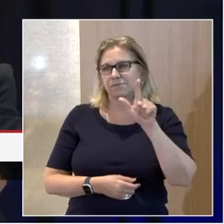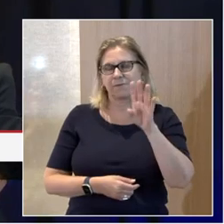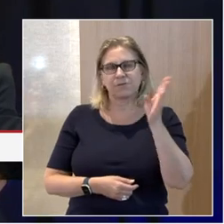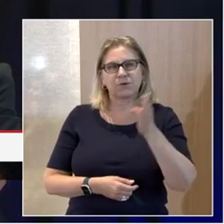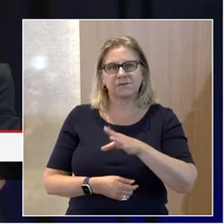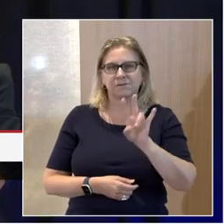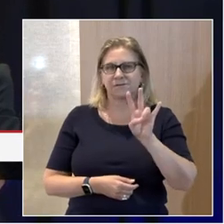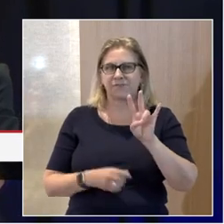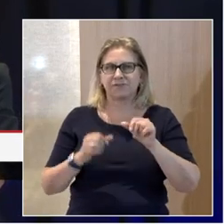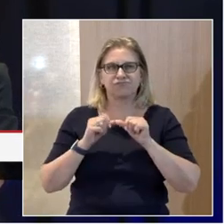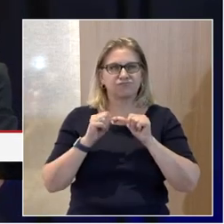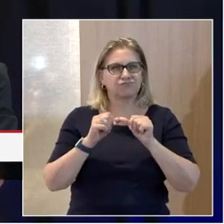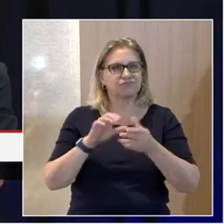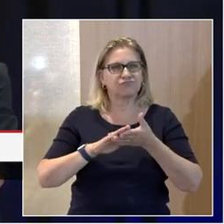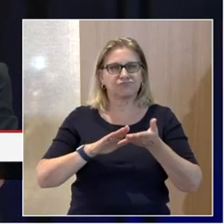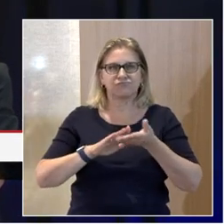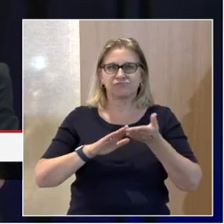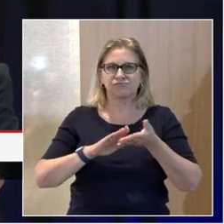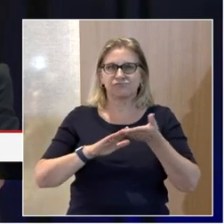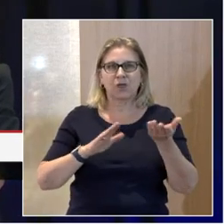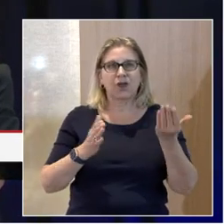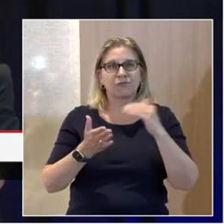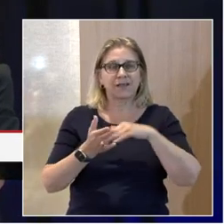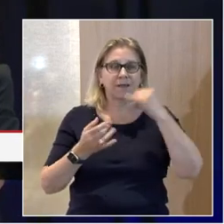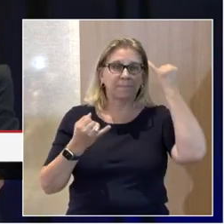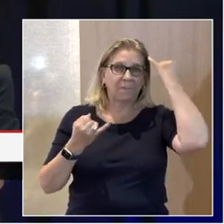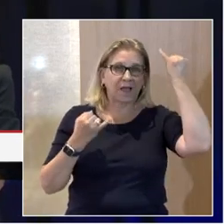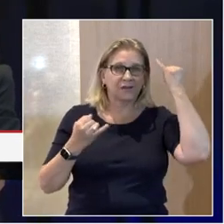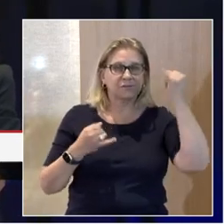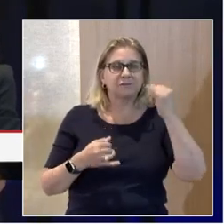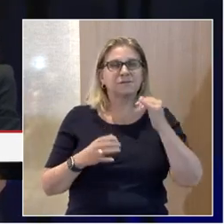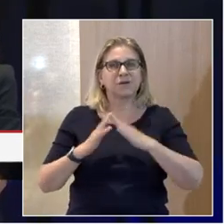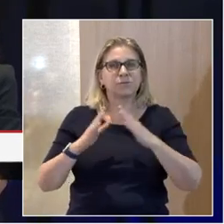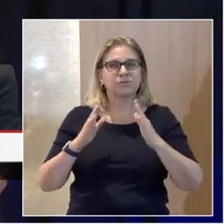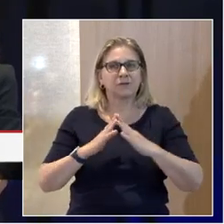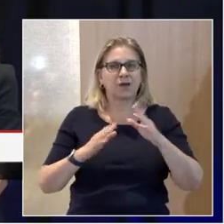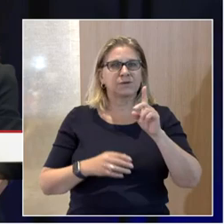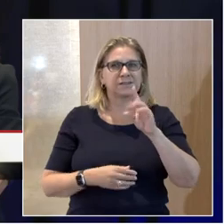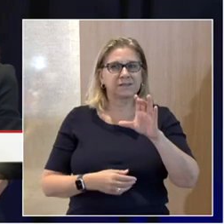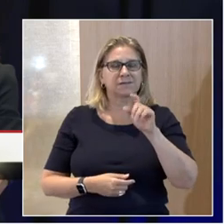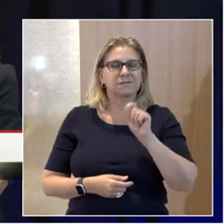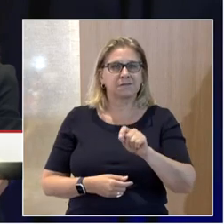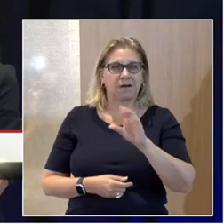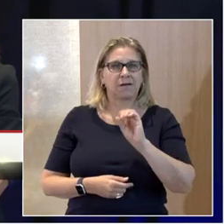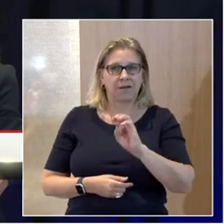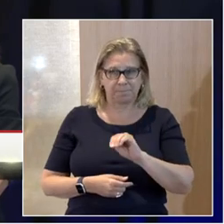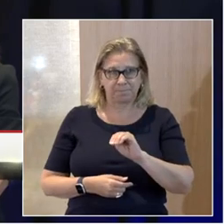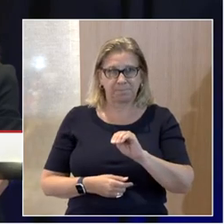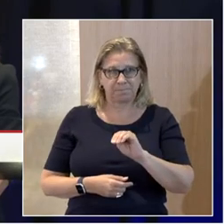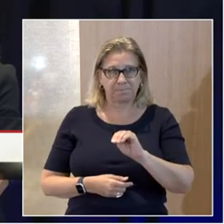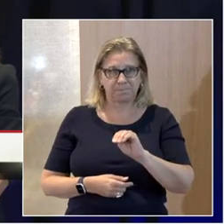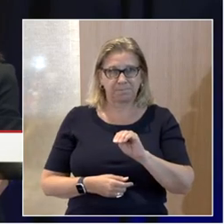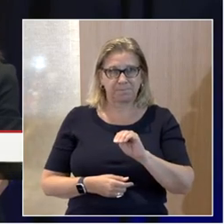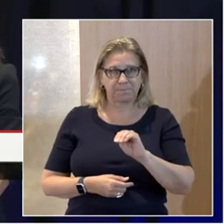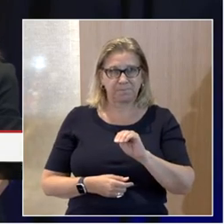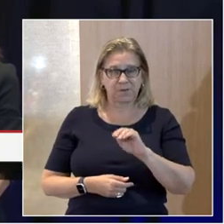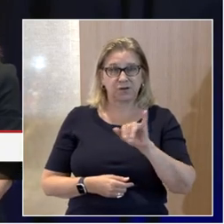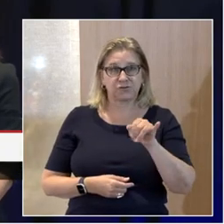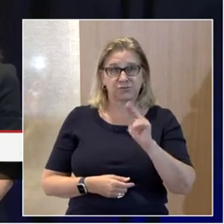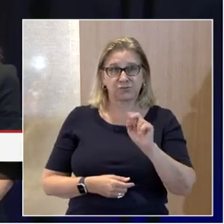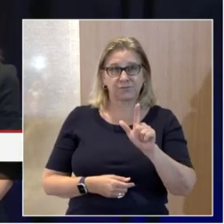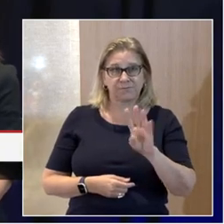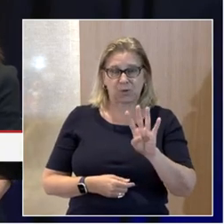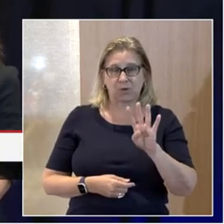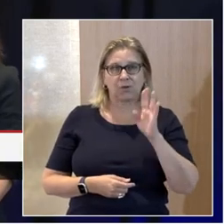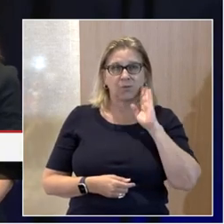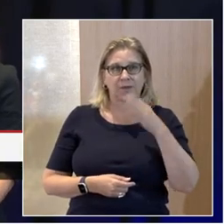reimaginedowntowndc.com. We'd love to get your feedback there as well. As was mentioned before, on June 21st, we have our Reimagining DC's Downtown webinar